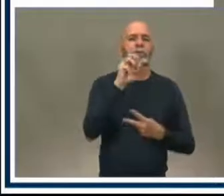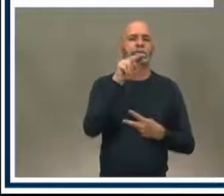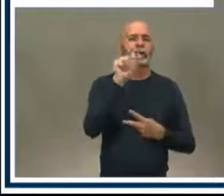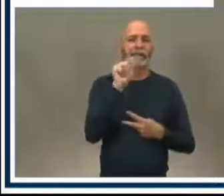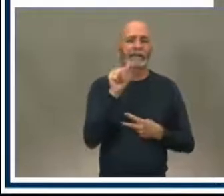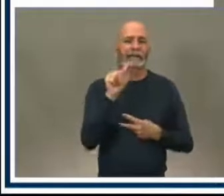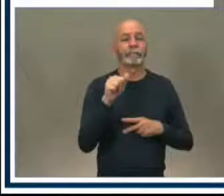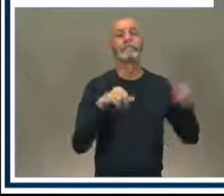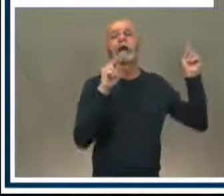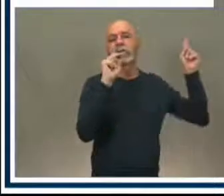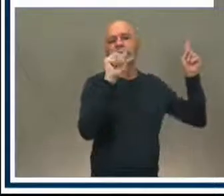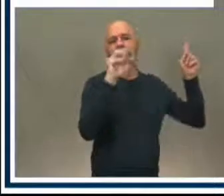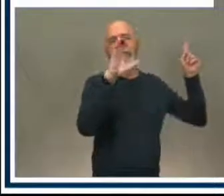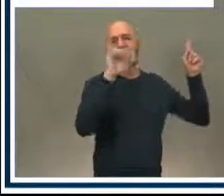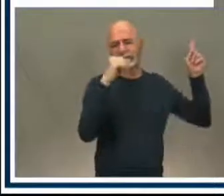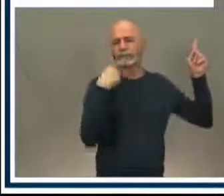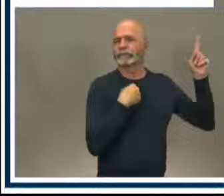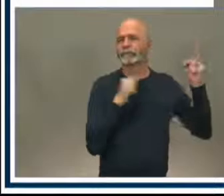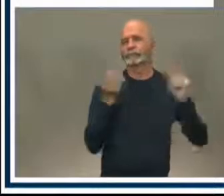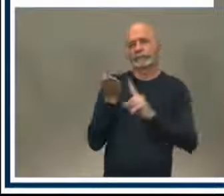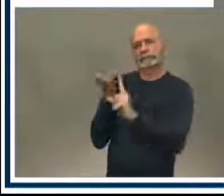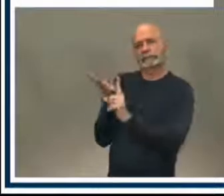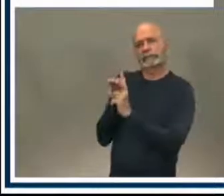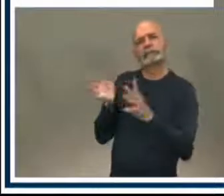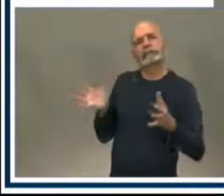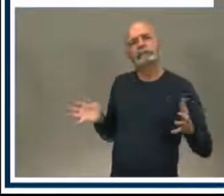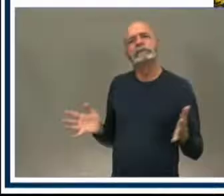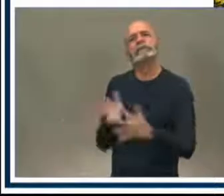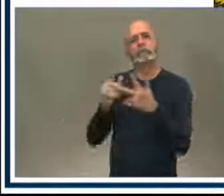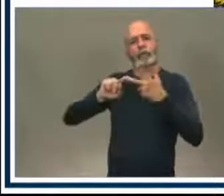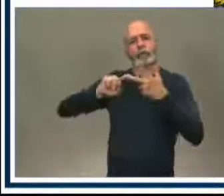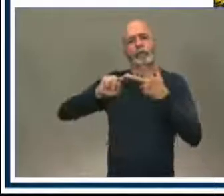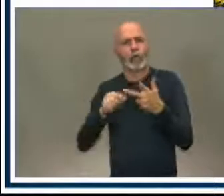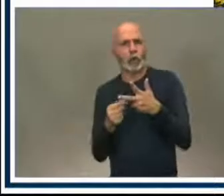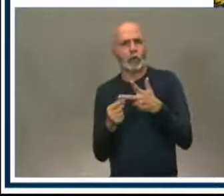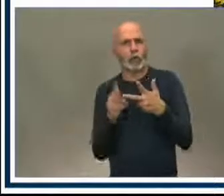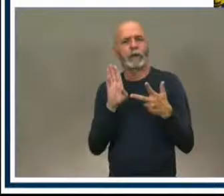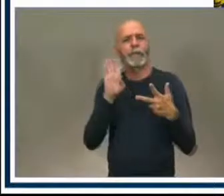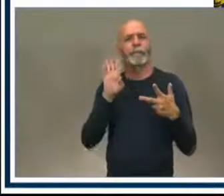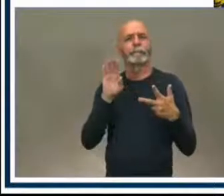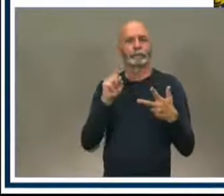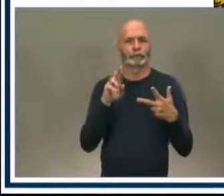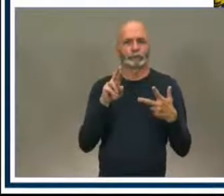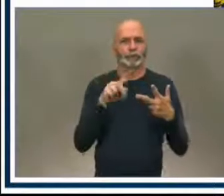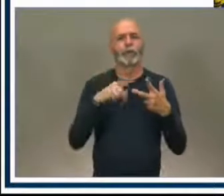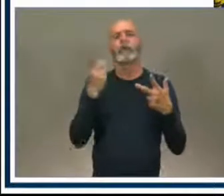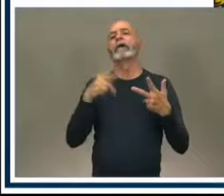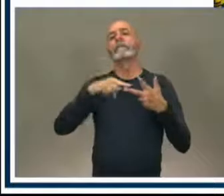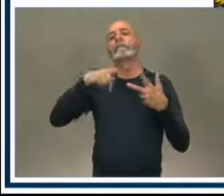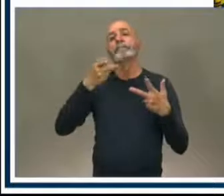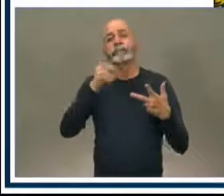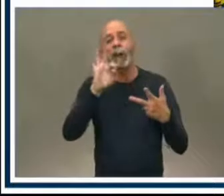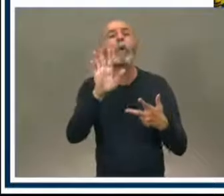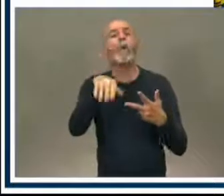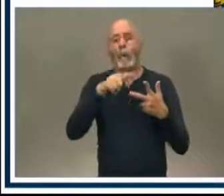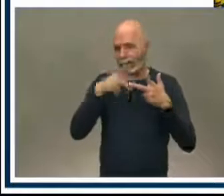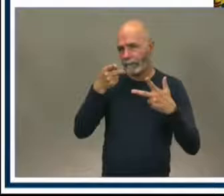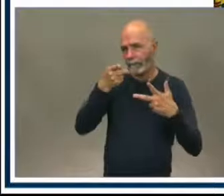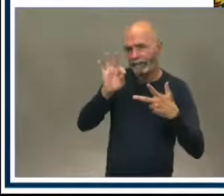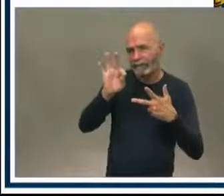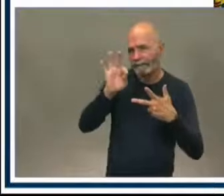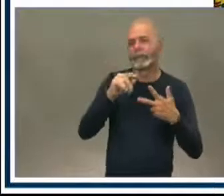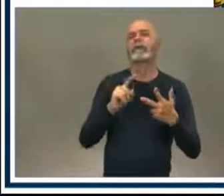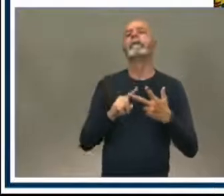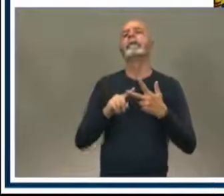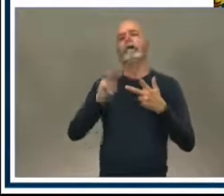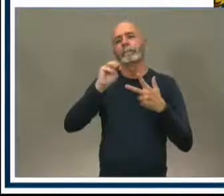additional mRNA dose of vaccine. So they get the third dose right away, and the ones with mixed have to wait 6 months after their second dose?